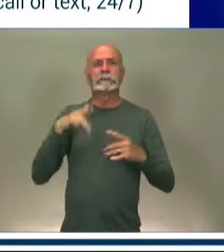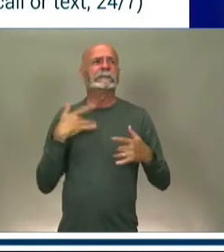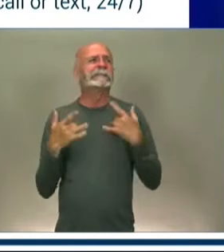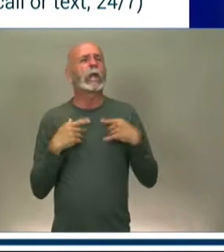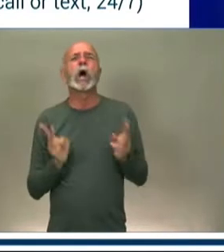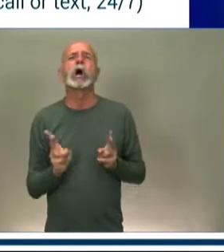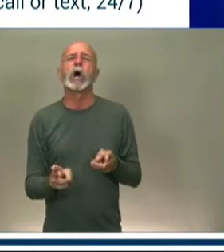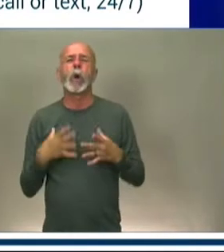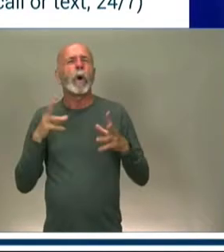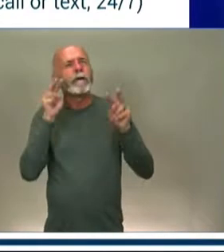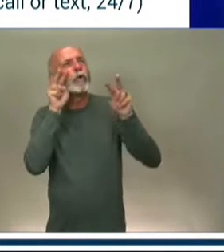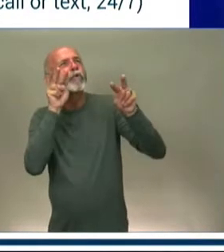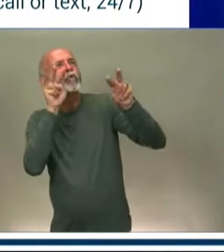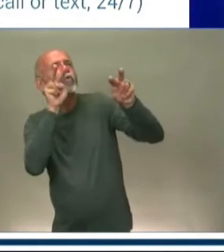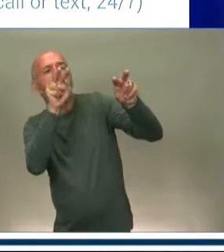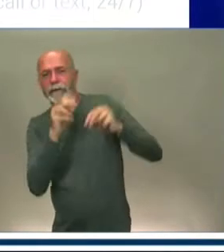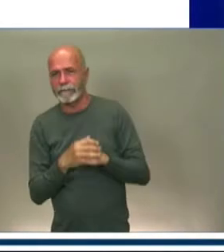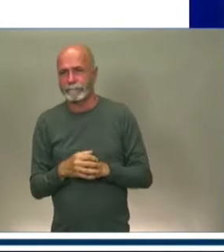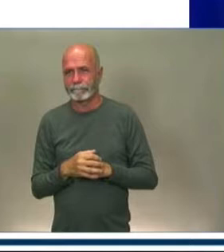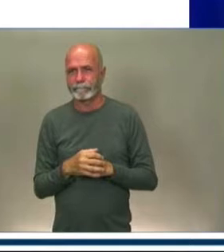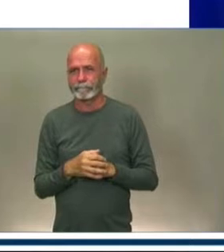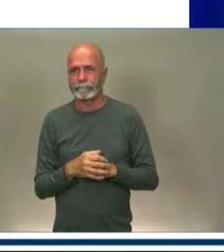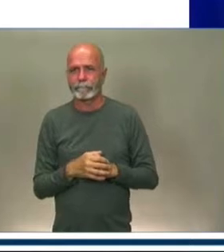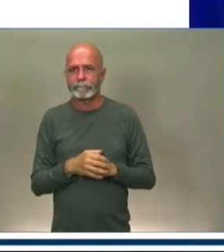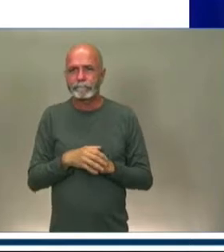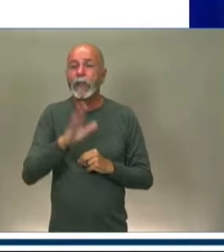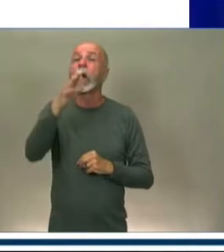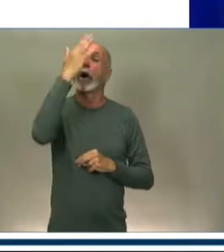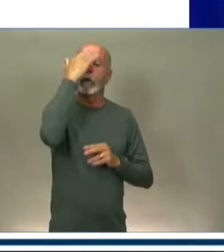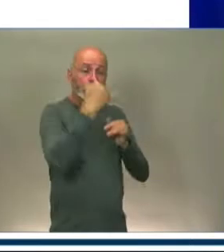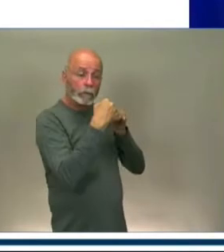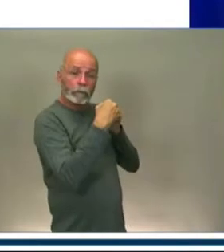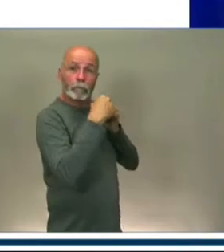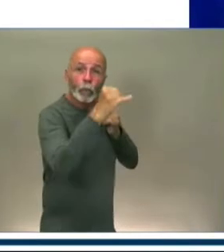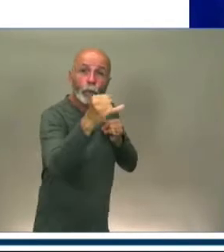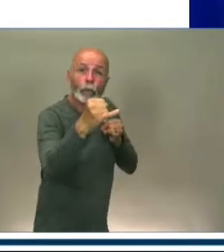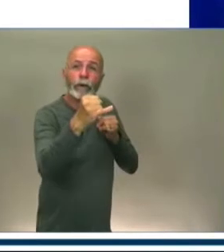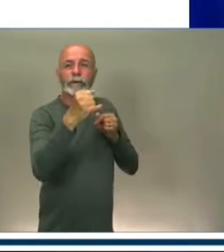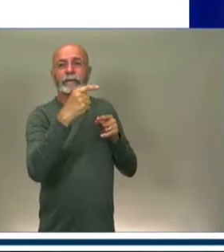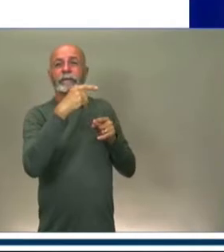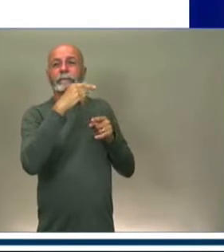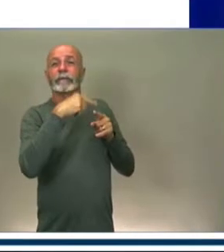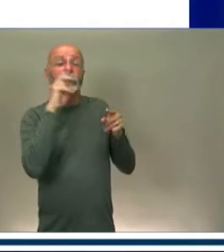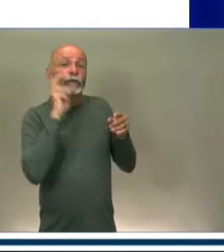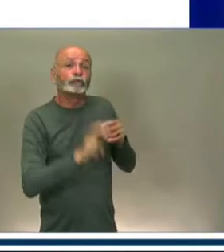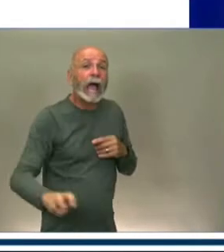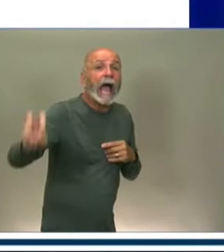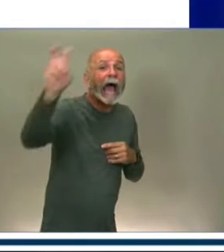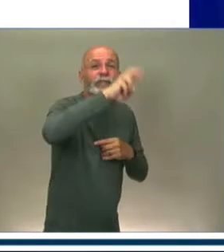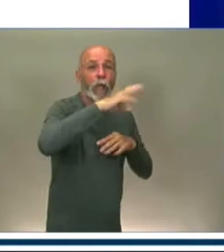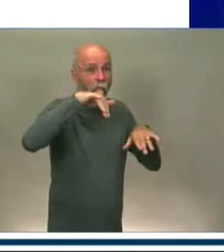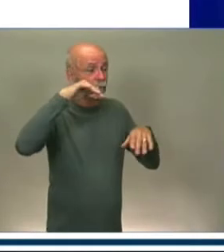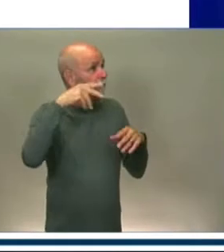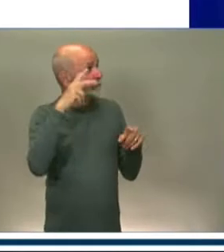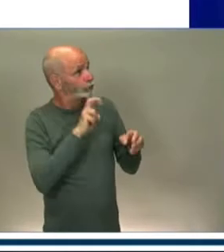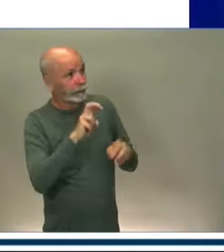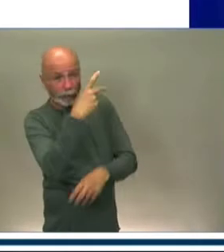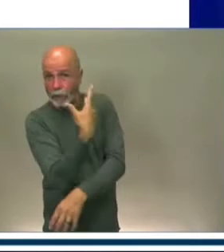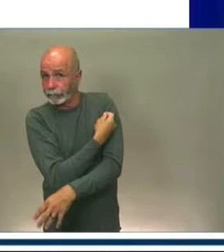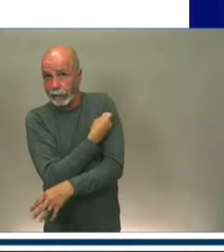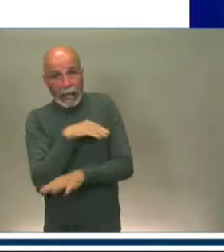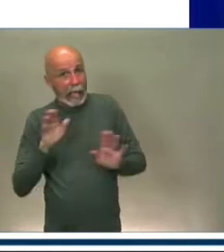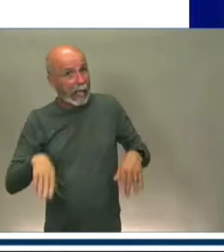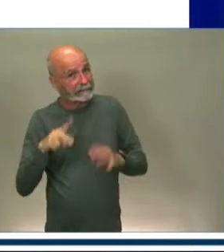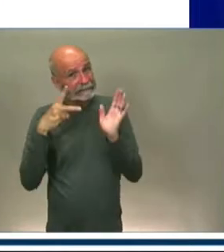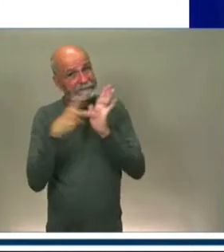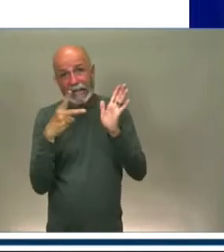have appropriate border measures and isolation for travelers who are not fully vaccinated. Because with most of the